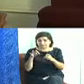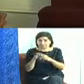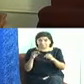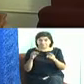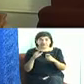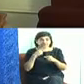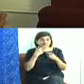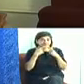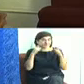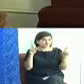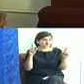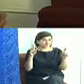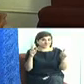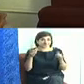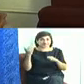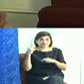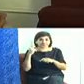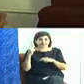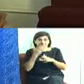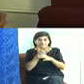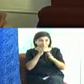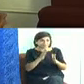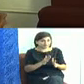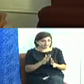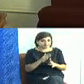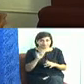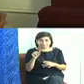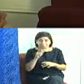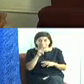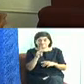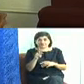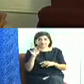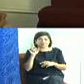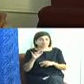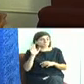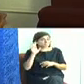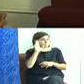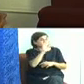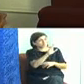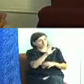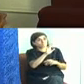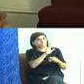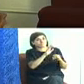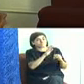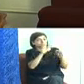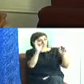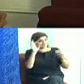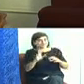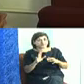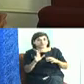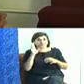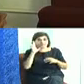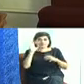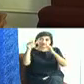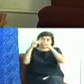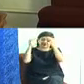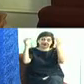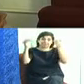past partner, Jack, loved Pastor Keith. That was his pastor, so I know he was up in heaven rejoicing when